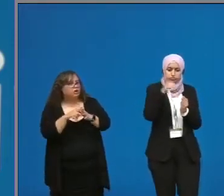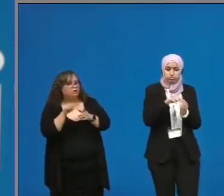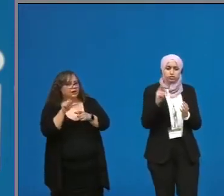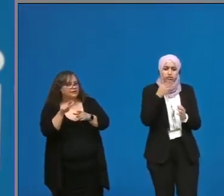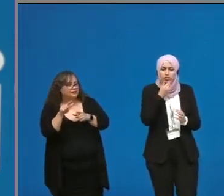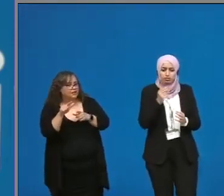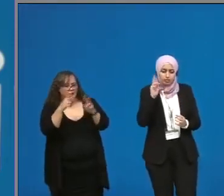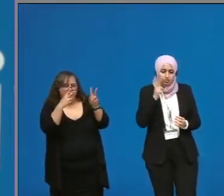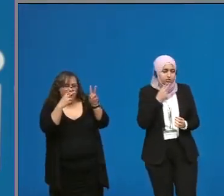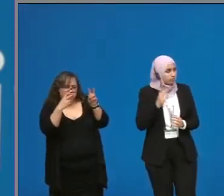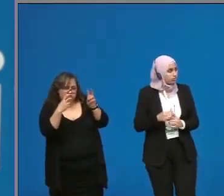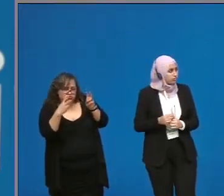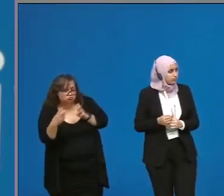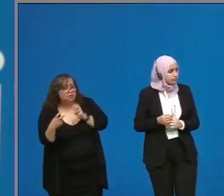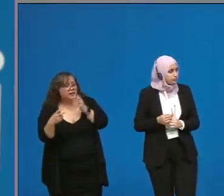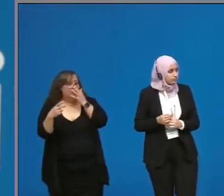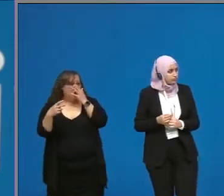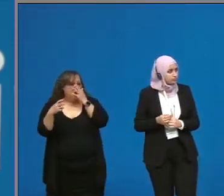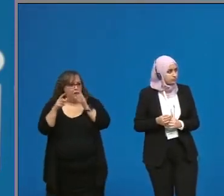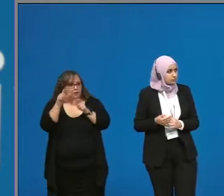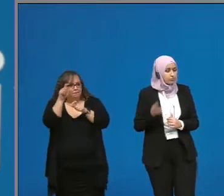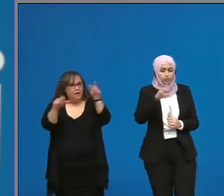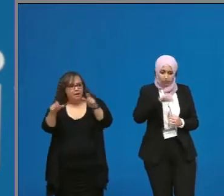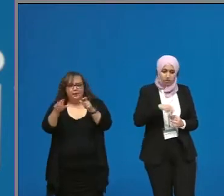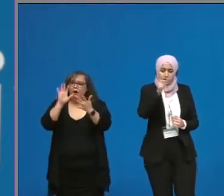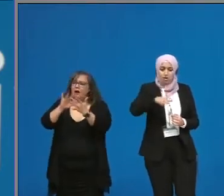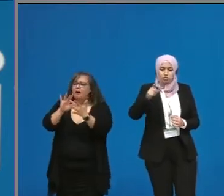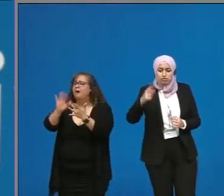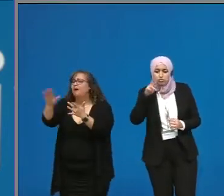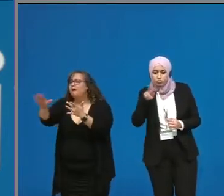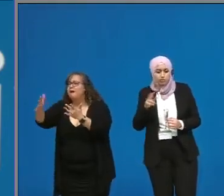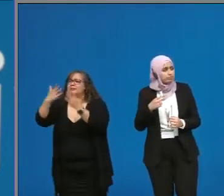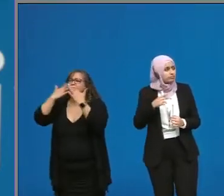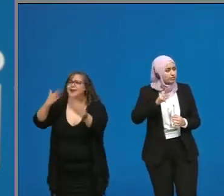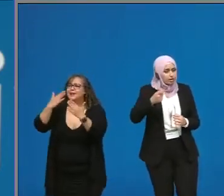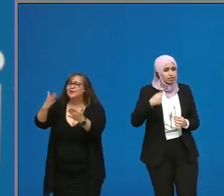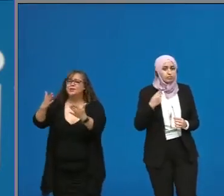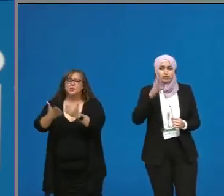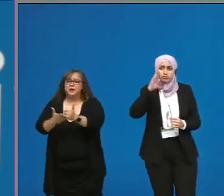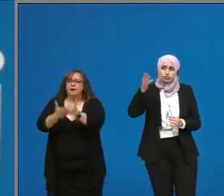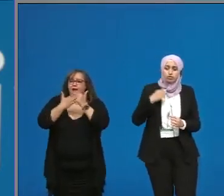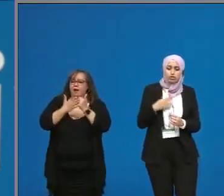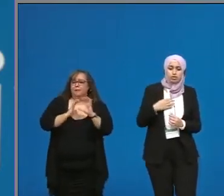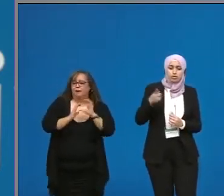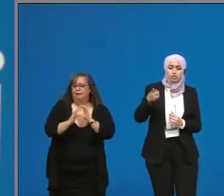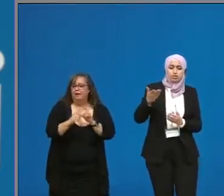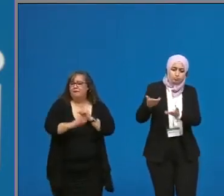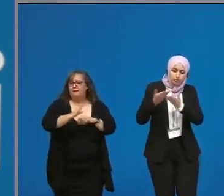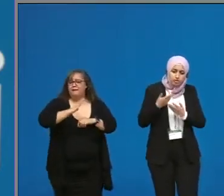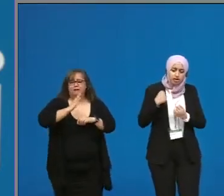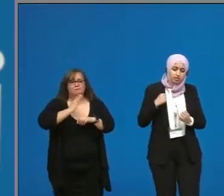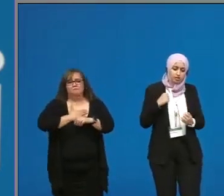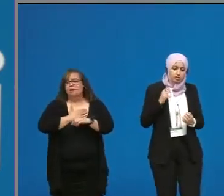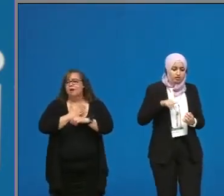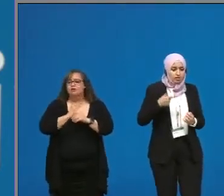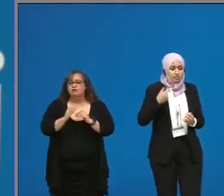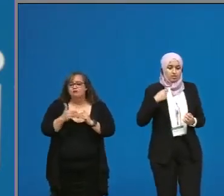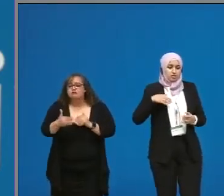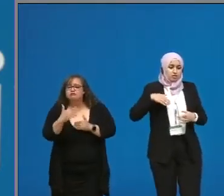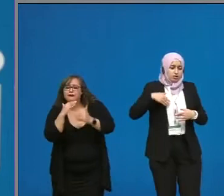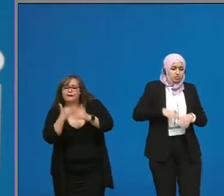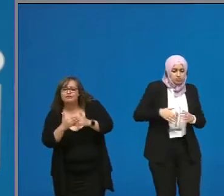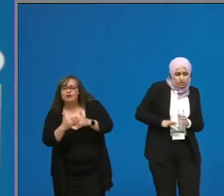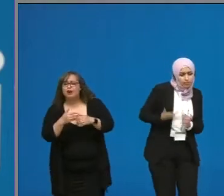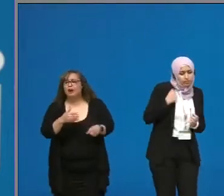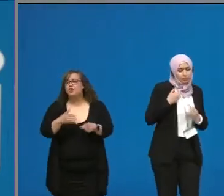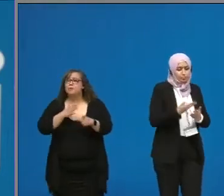much for helping me communicate with my granddaughter. Thank you so much. I'm communicating with my landlord for the first time. And this is a